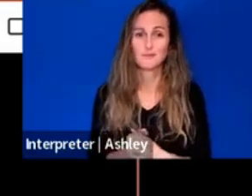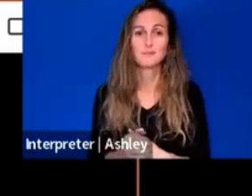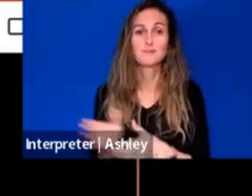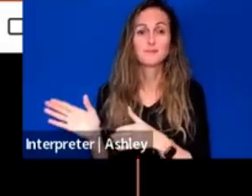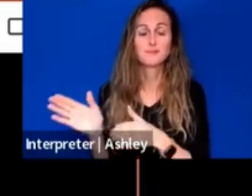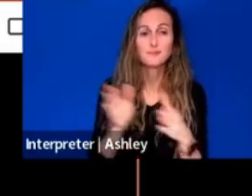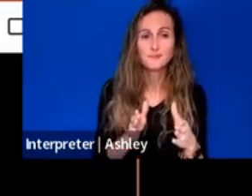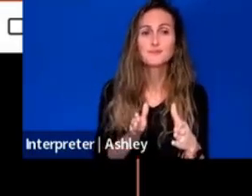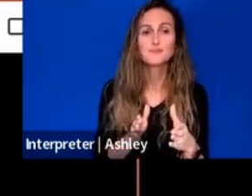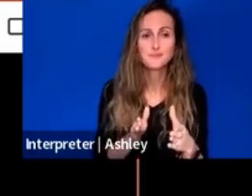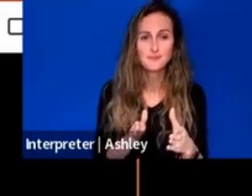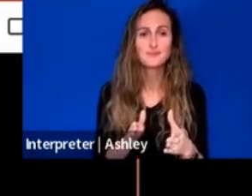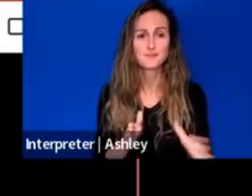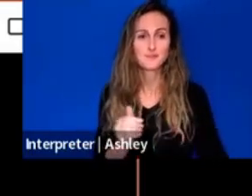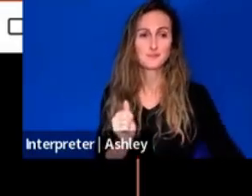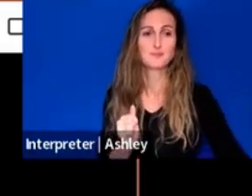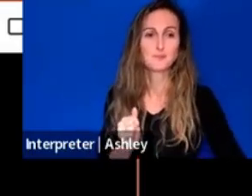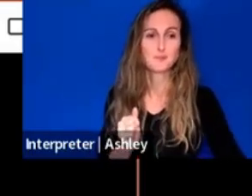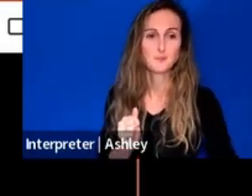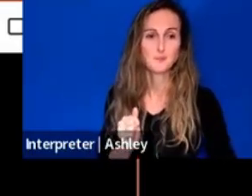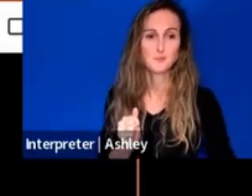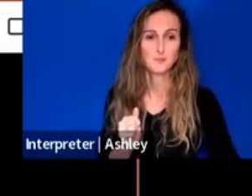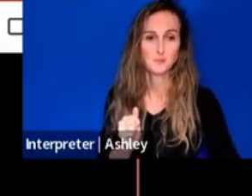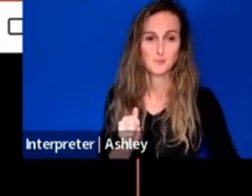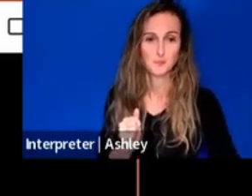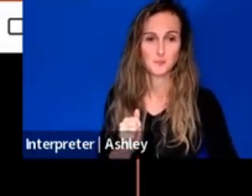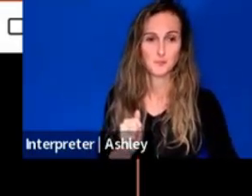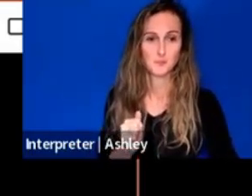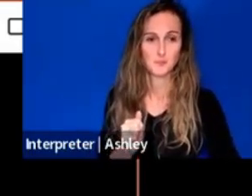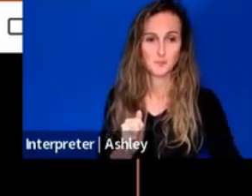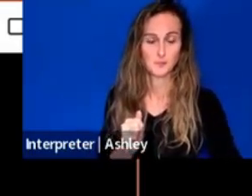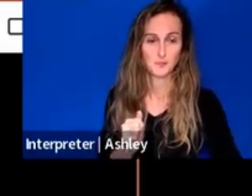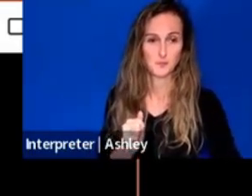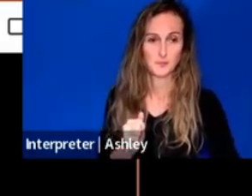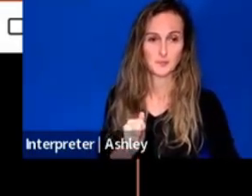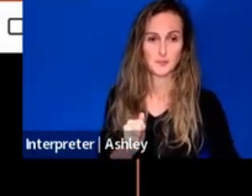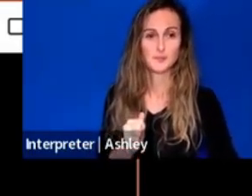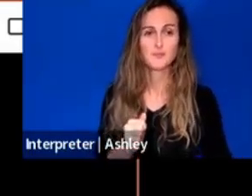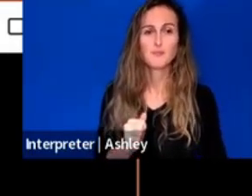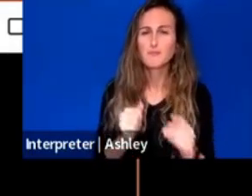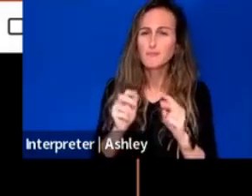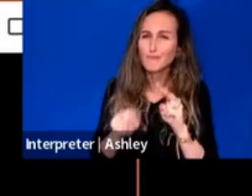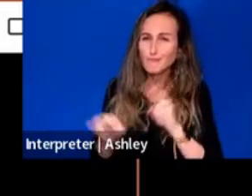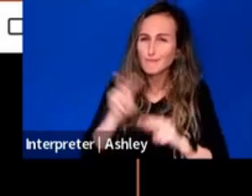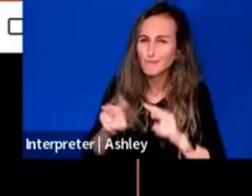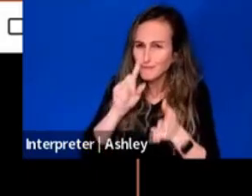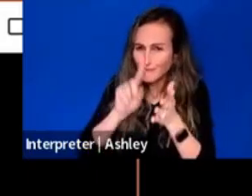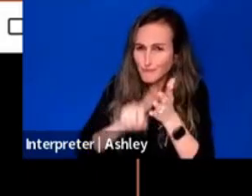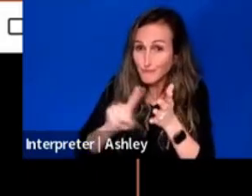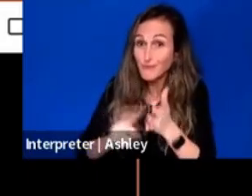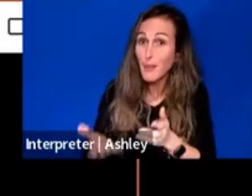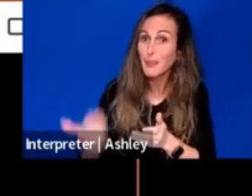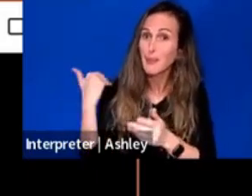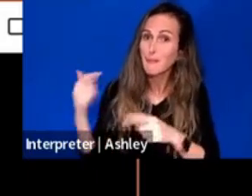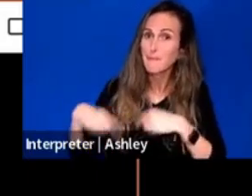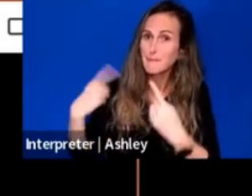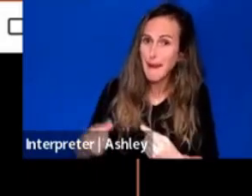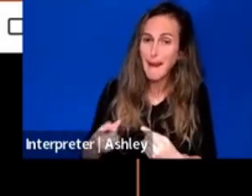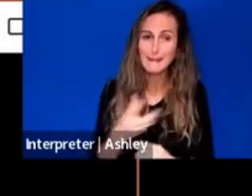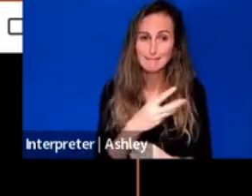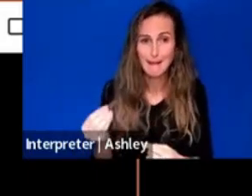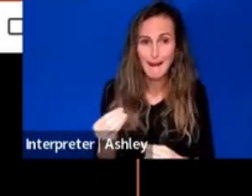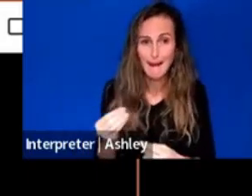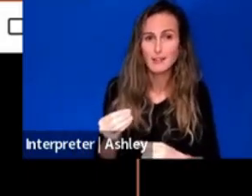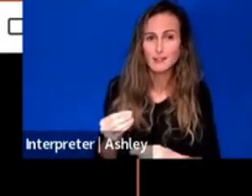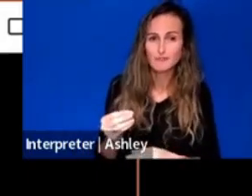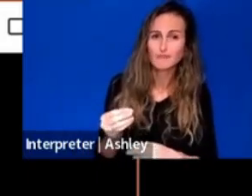and attention to impact, expect and accept non-closure. So thank you, that's our community